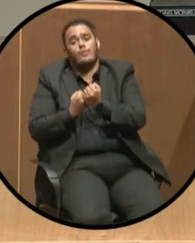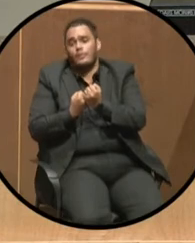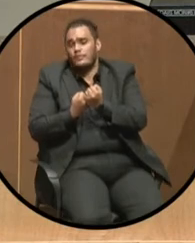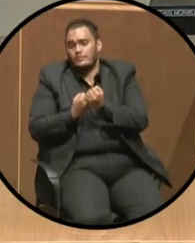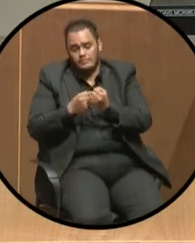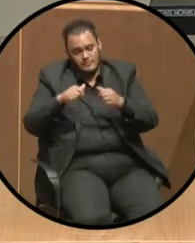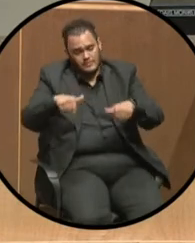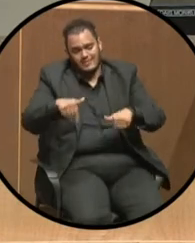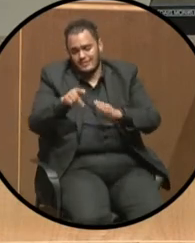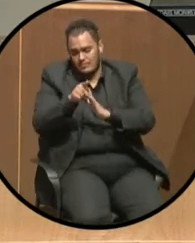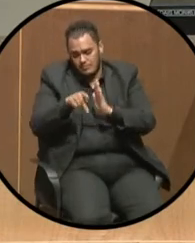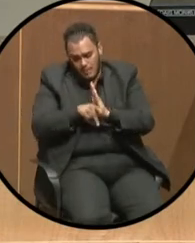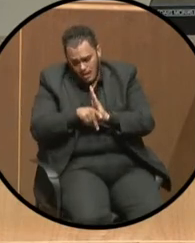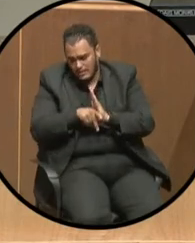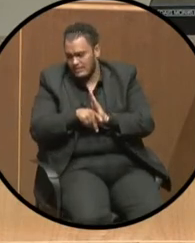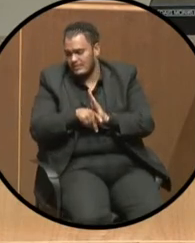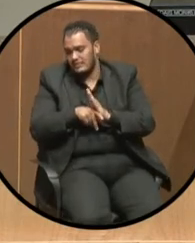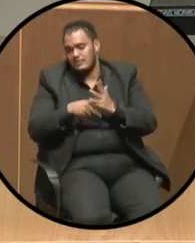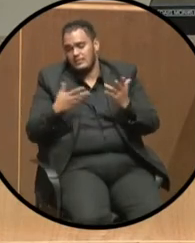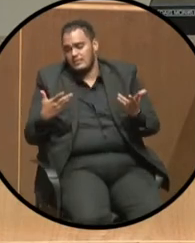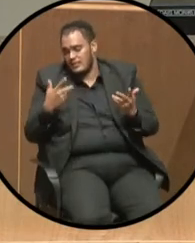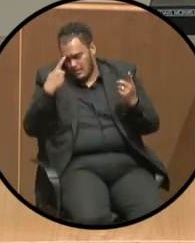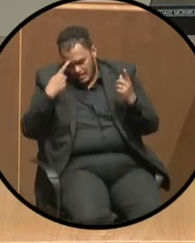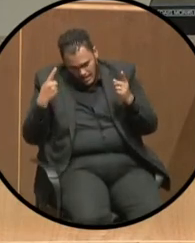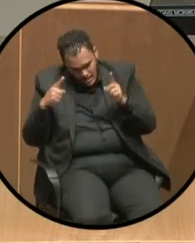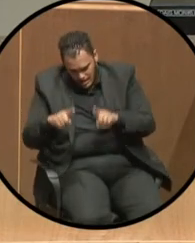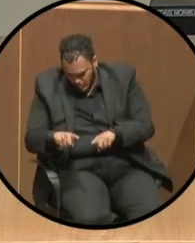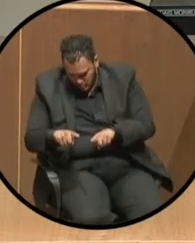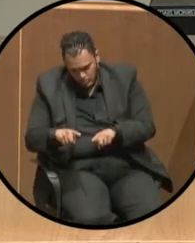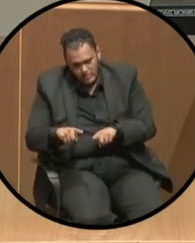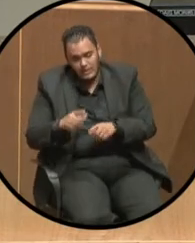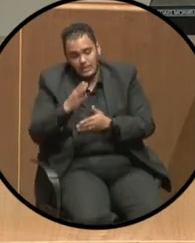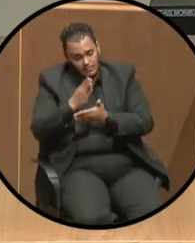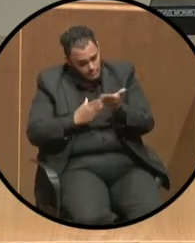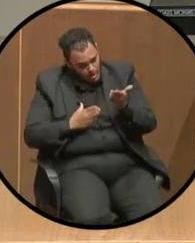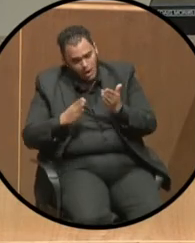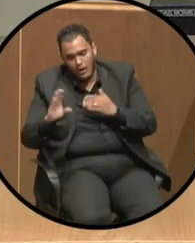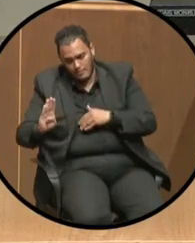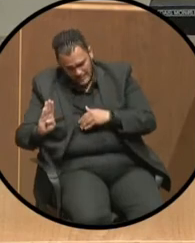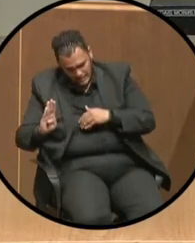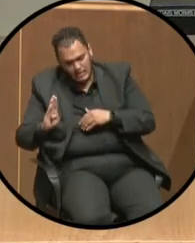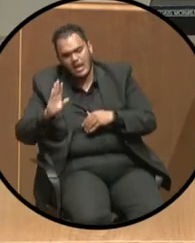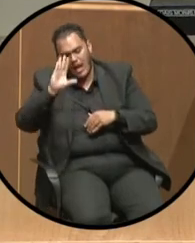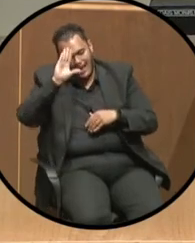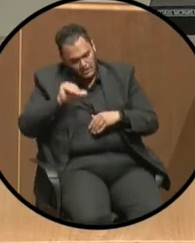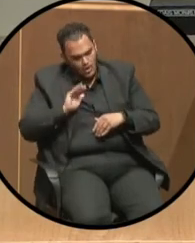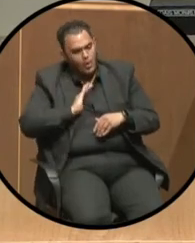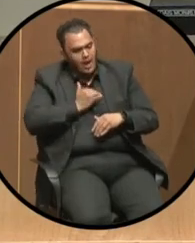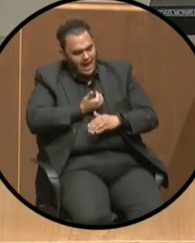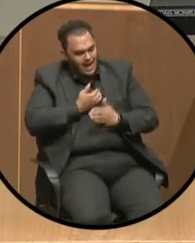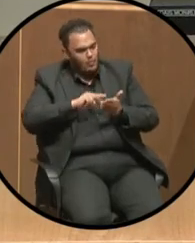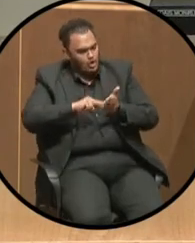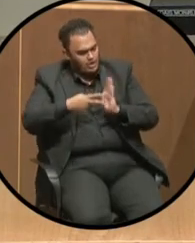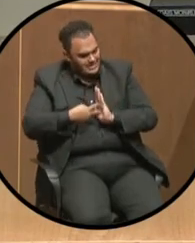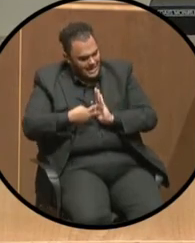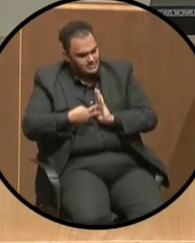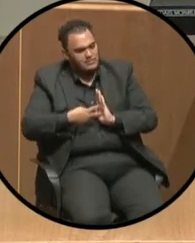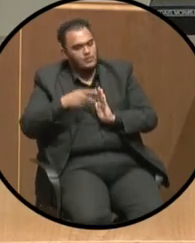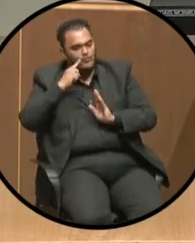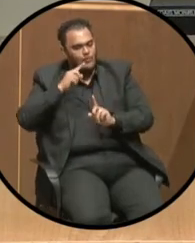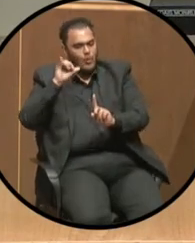this policy as written. I agree with the part B. I know what our intent of that policy